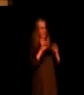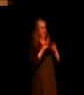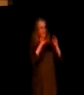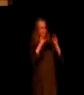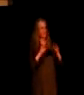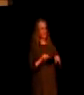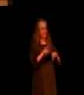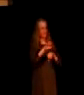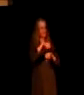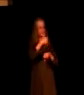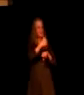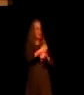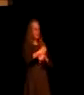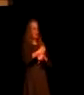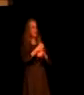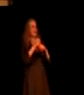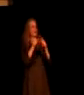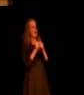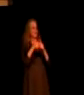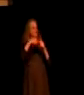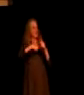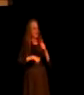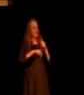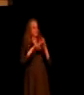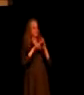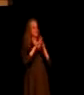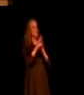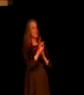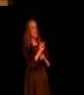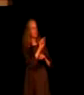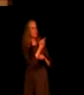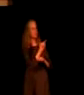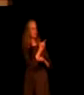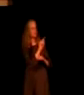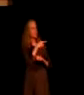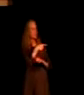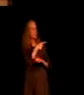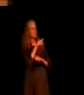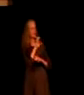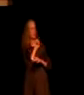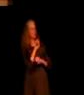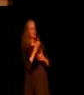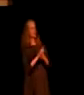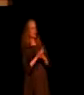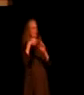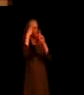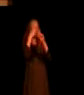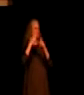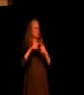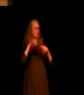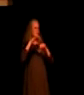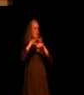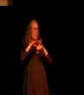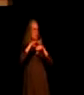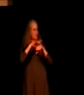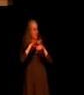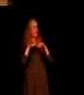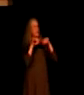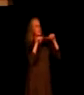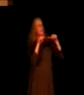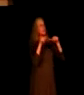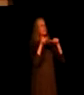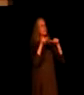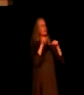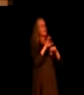into this mission to Planet Earth. And so starting with when I left Oregon State,